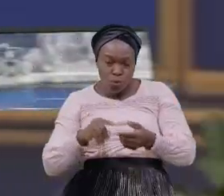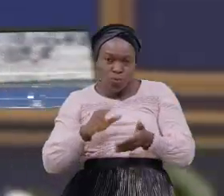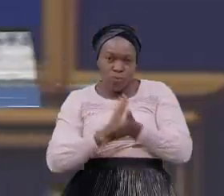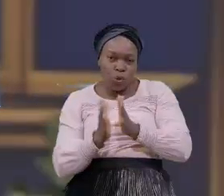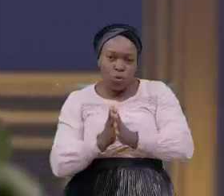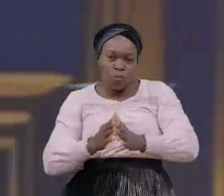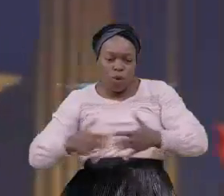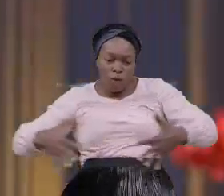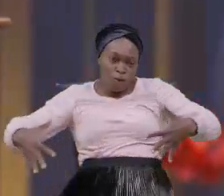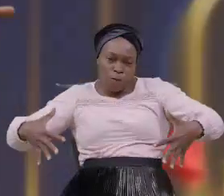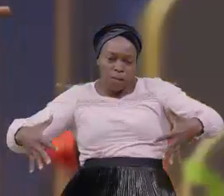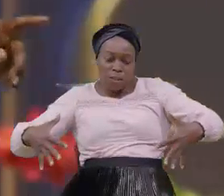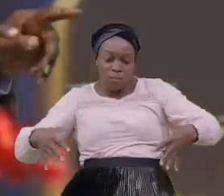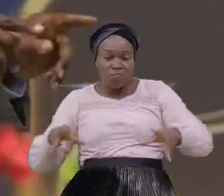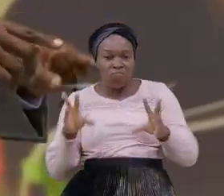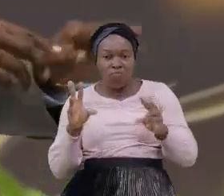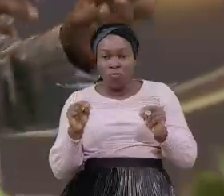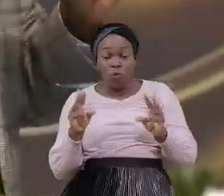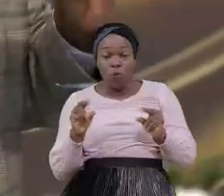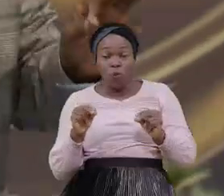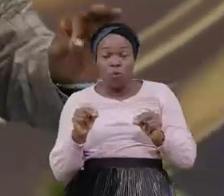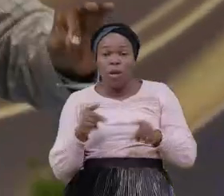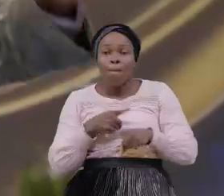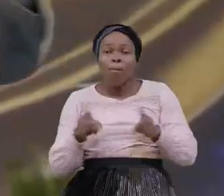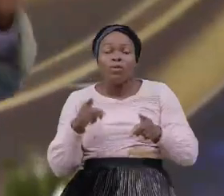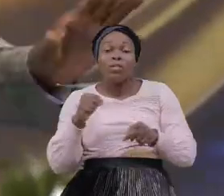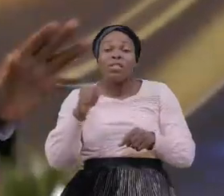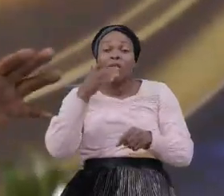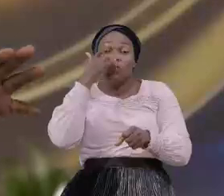says, I will not live for myself